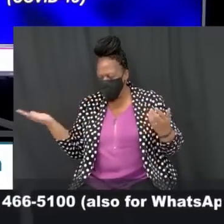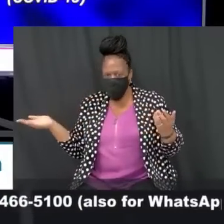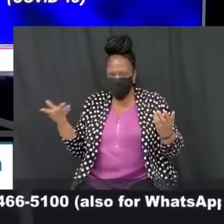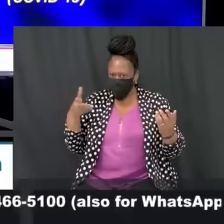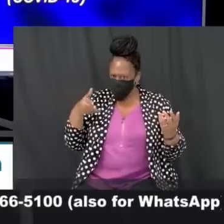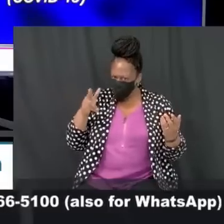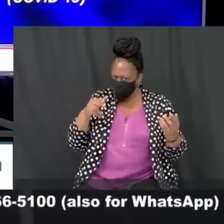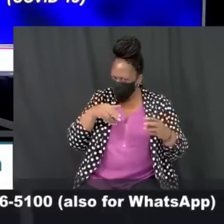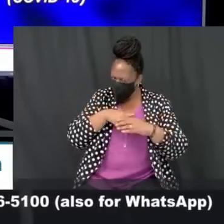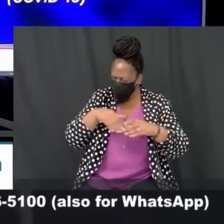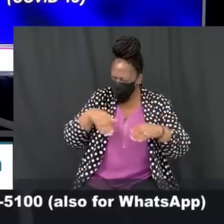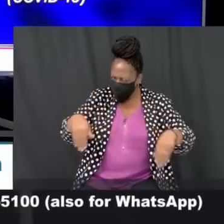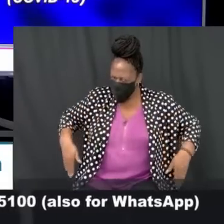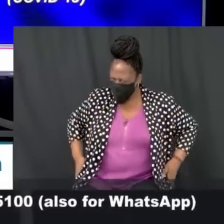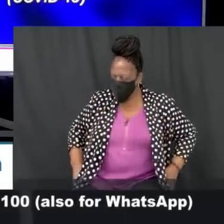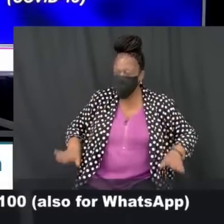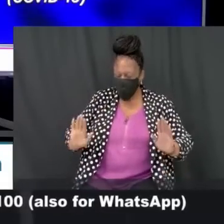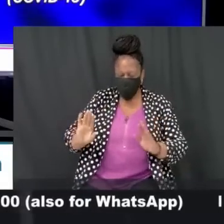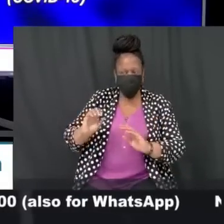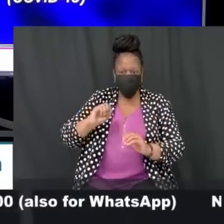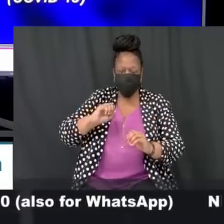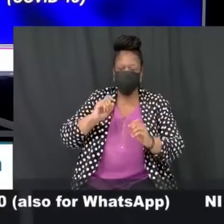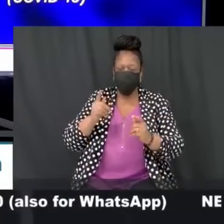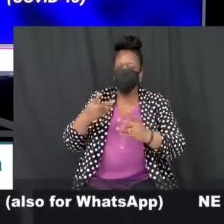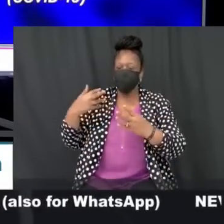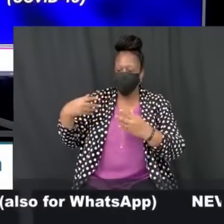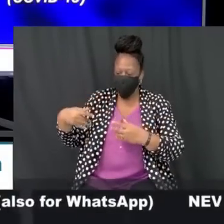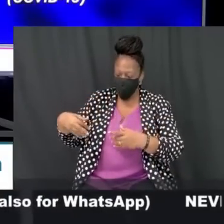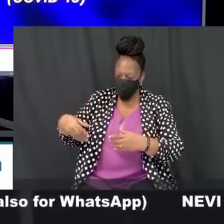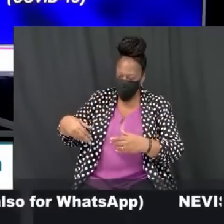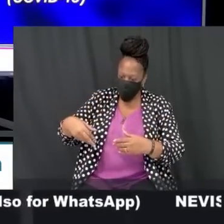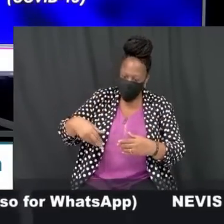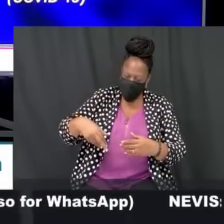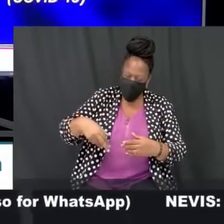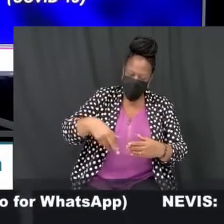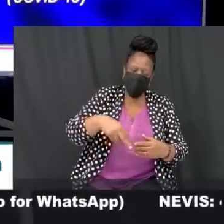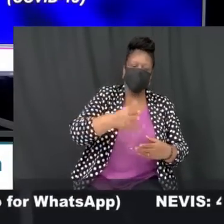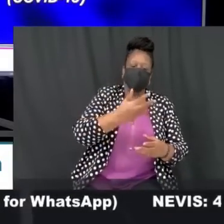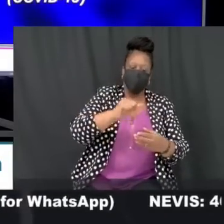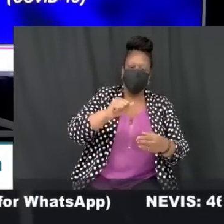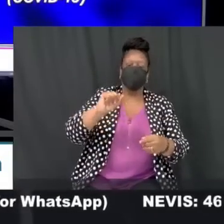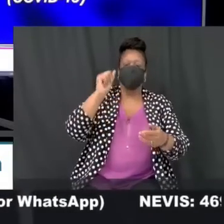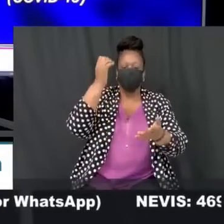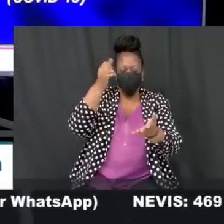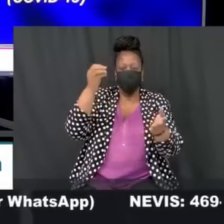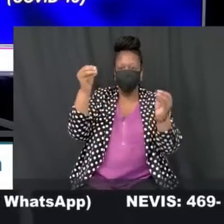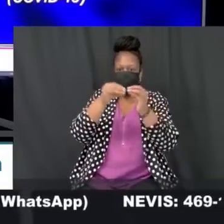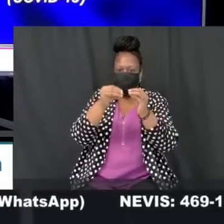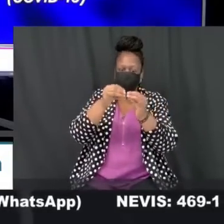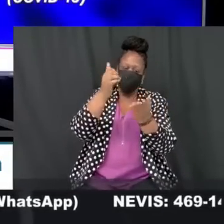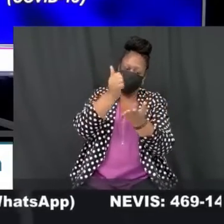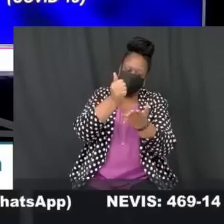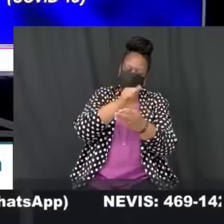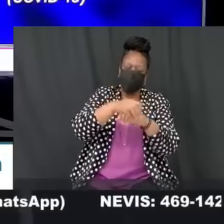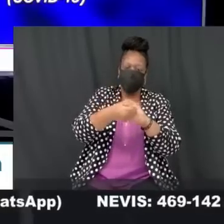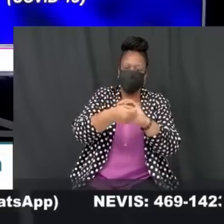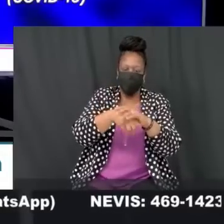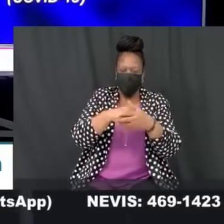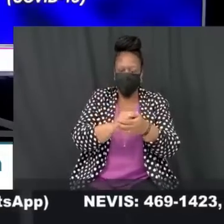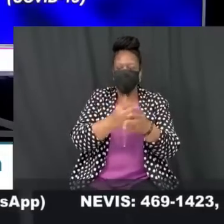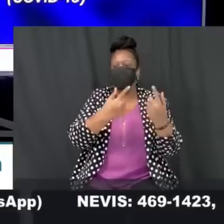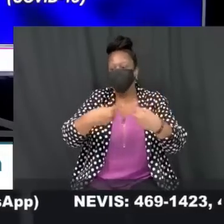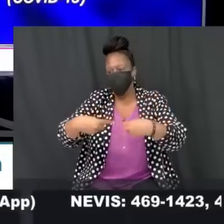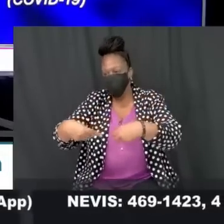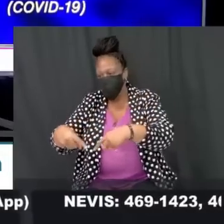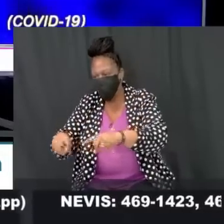gates person, after which you will be hand sanitized again and shown to your seating area. Within